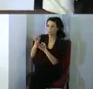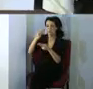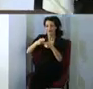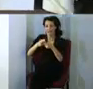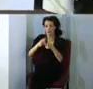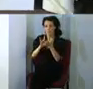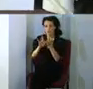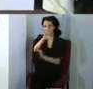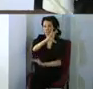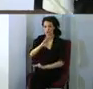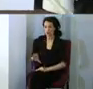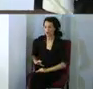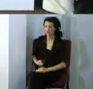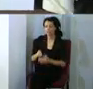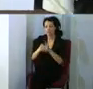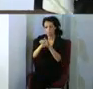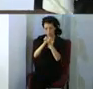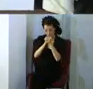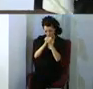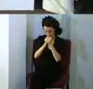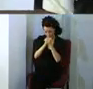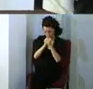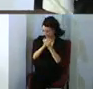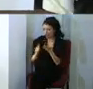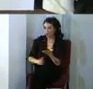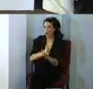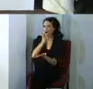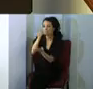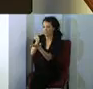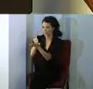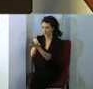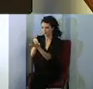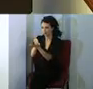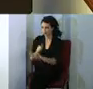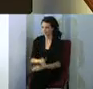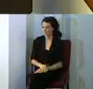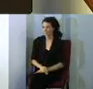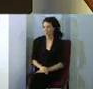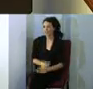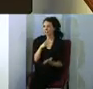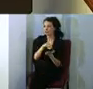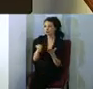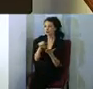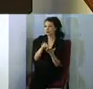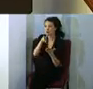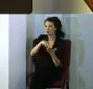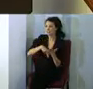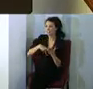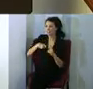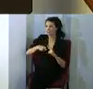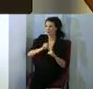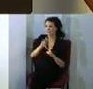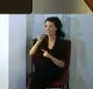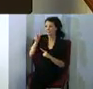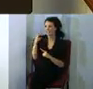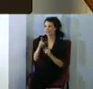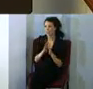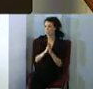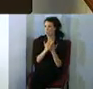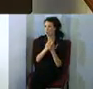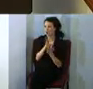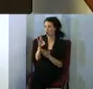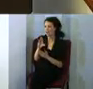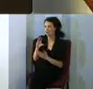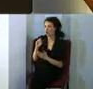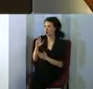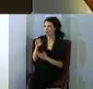whom we pray and have our being. Amen. Amen. So our scripture reading came from the second book of Corinthians. Now I have